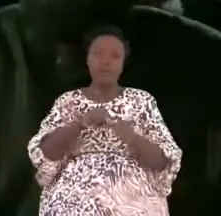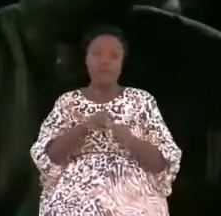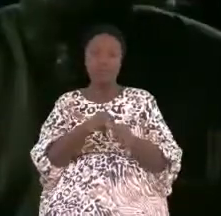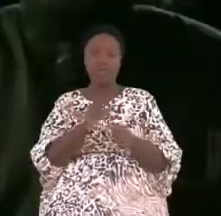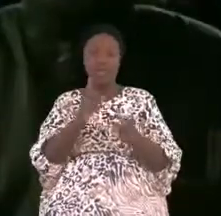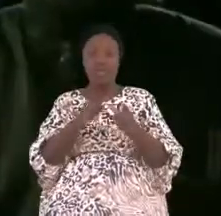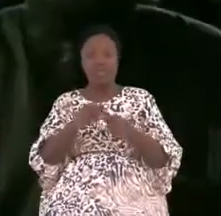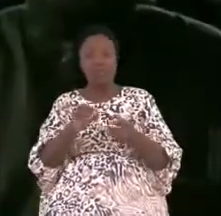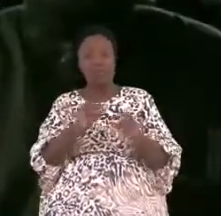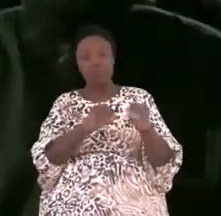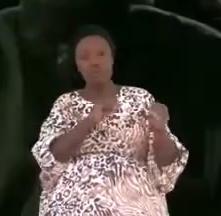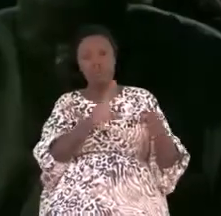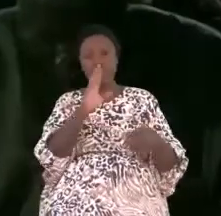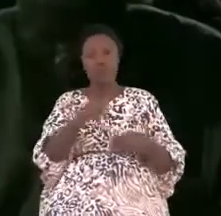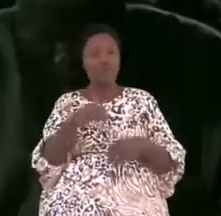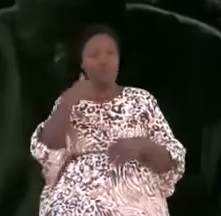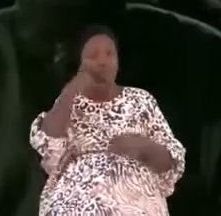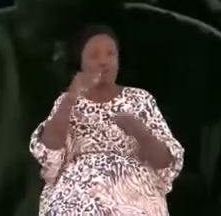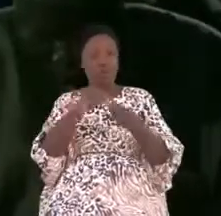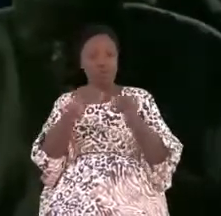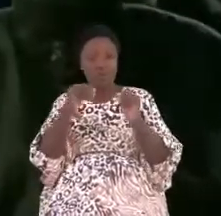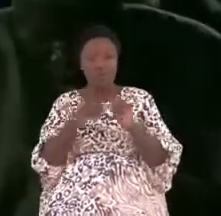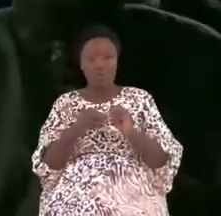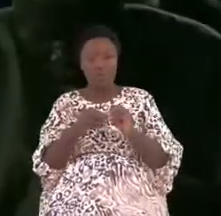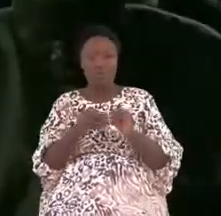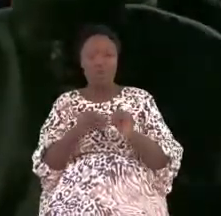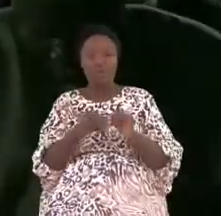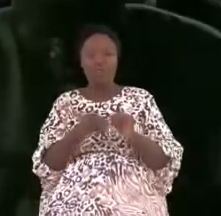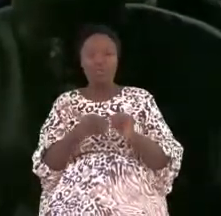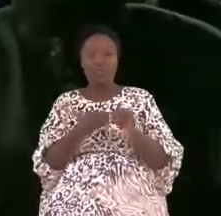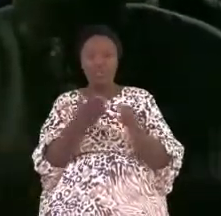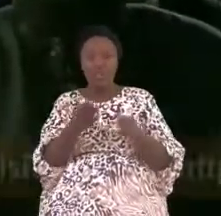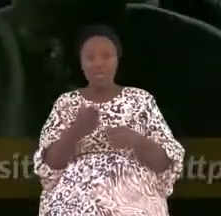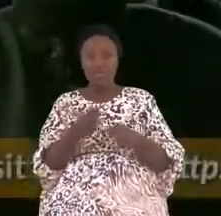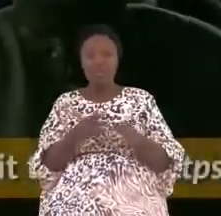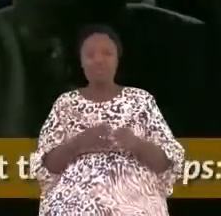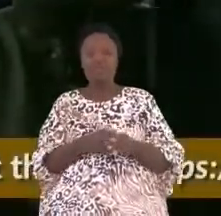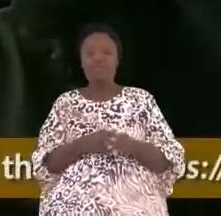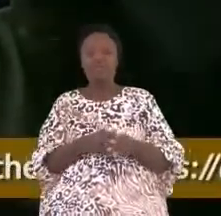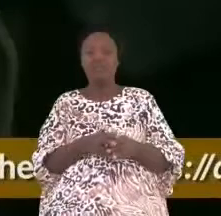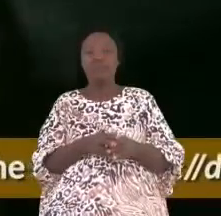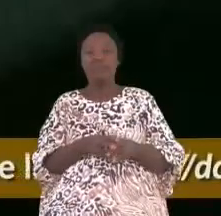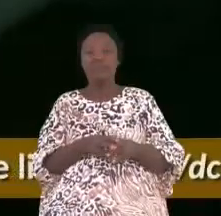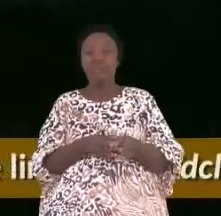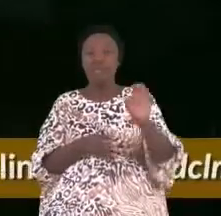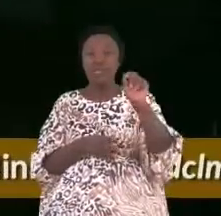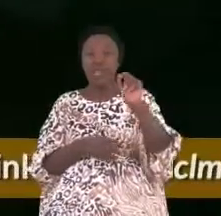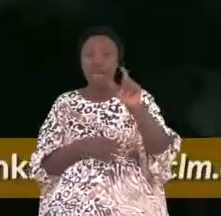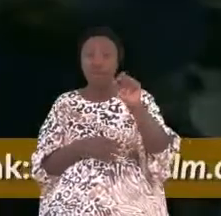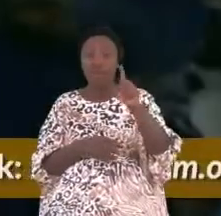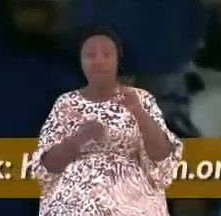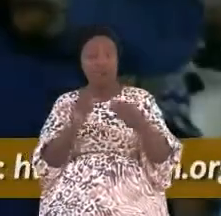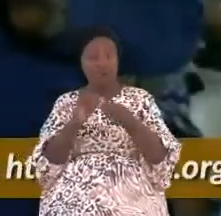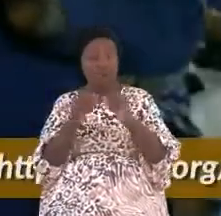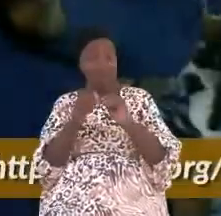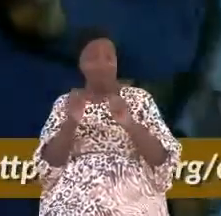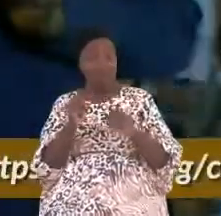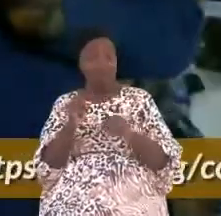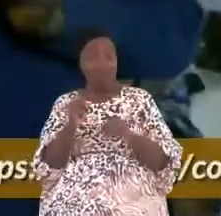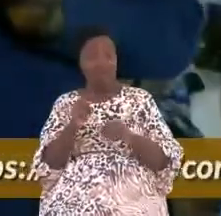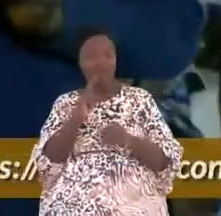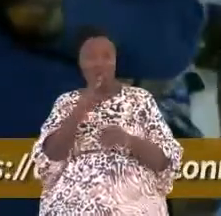number clearly 11 digit you are a child of god now put your phone number